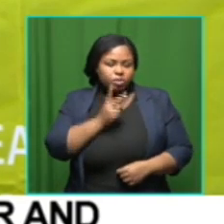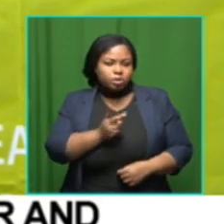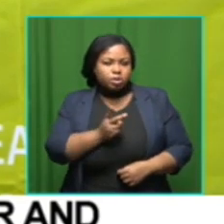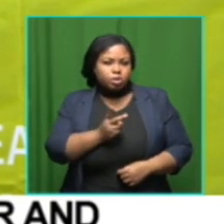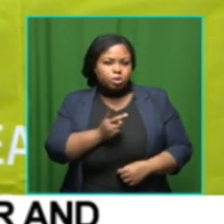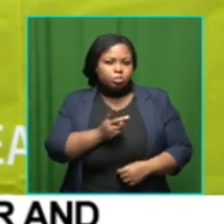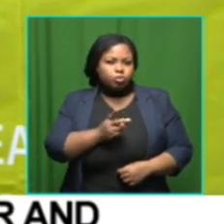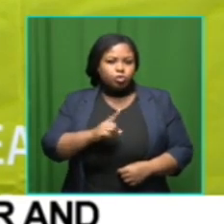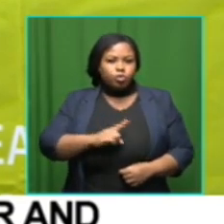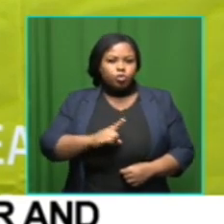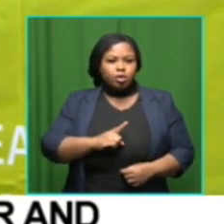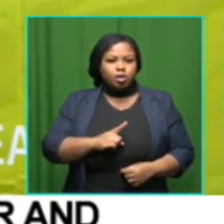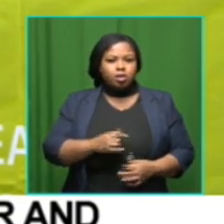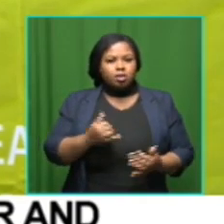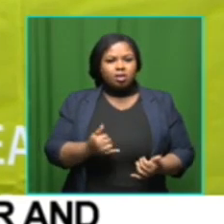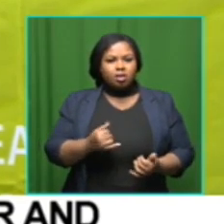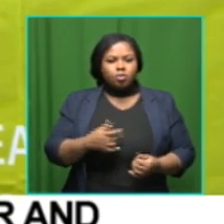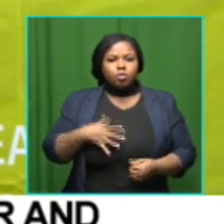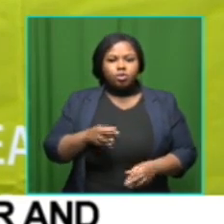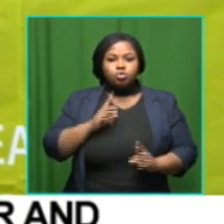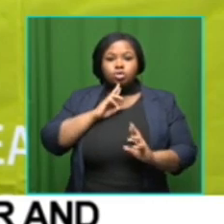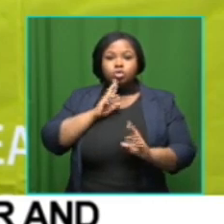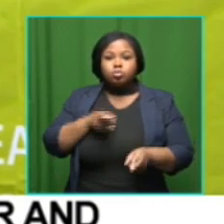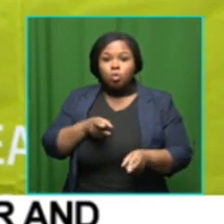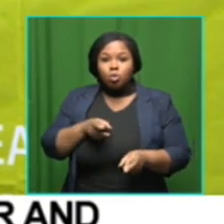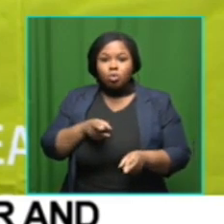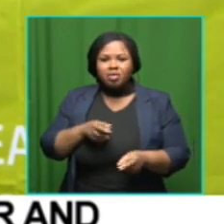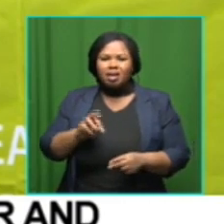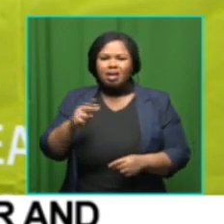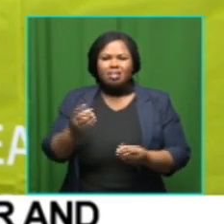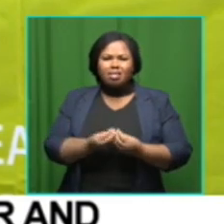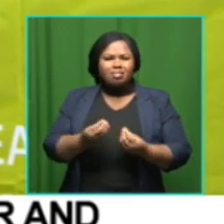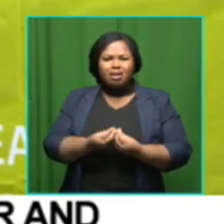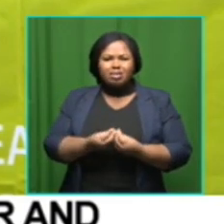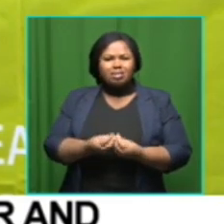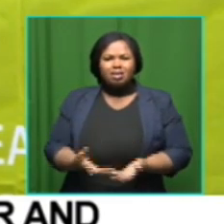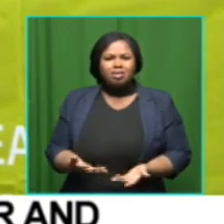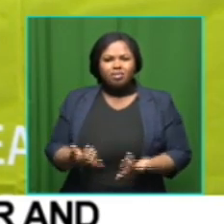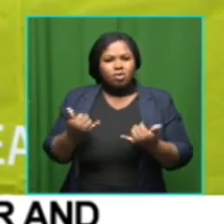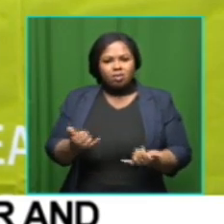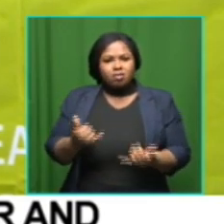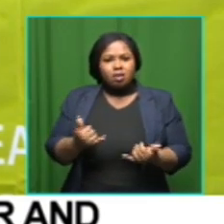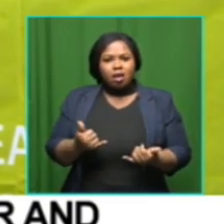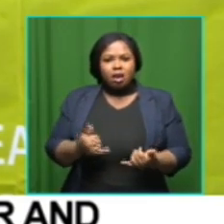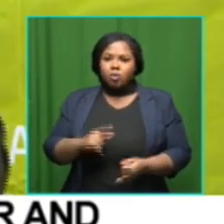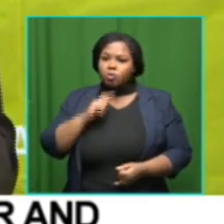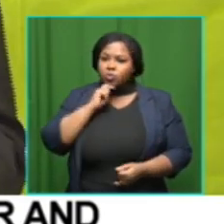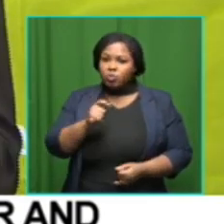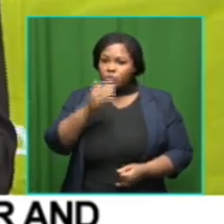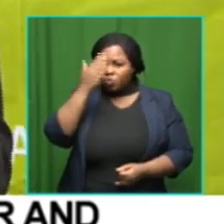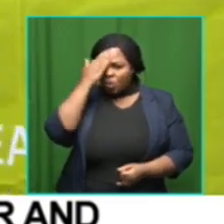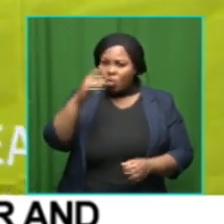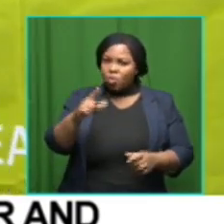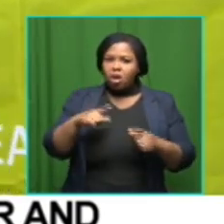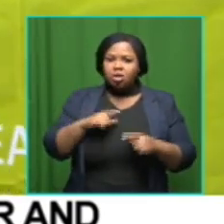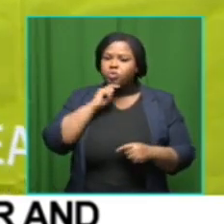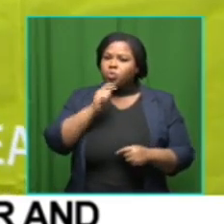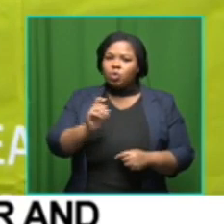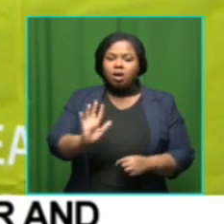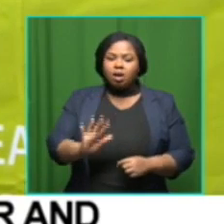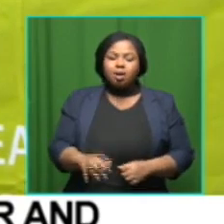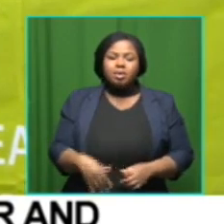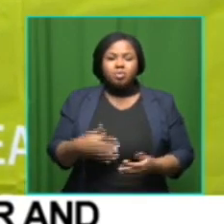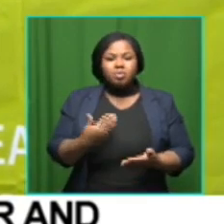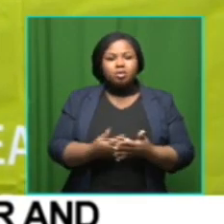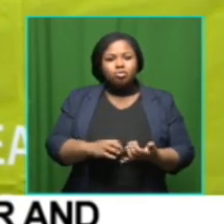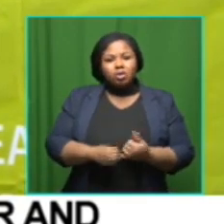you push us to answer questions of things that are not necessarily practical as we speak. And that we have to just do it simply because